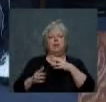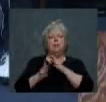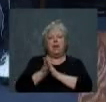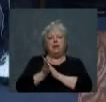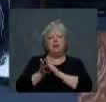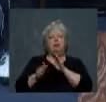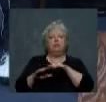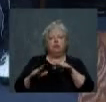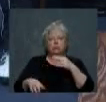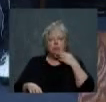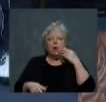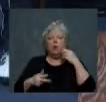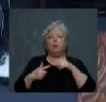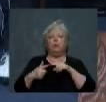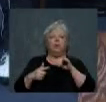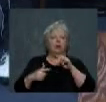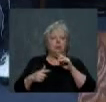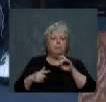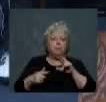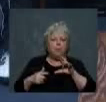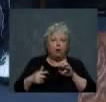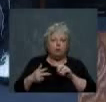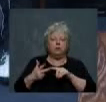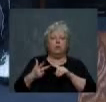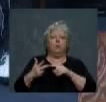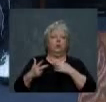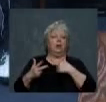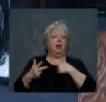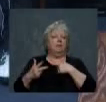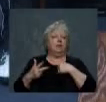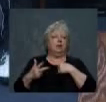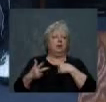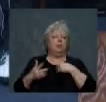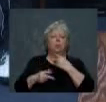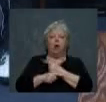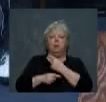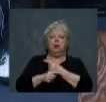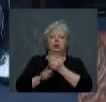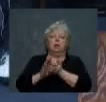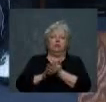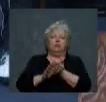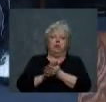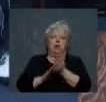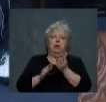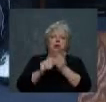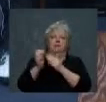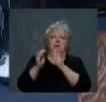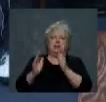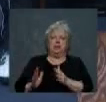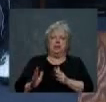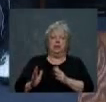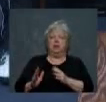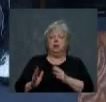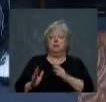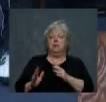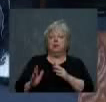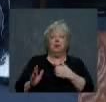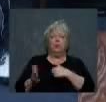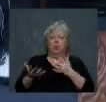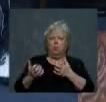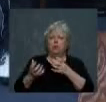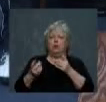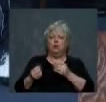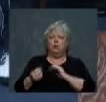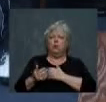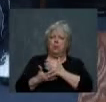We have homes from Immerse. We accept properly run facilities. There's no question. We want to do our